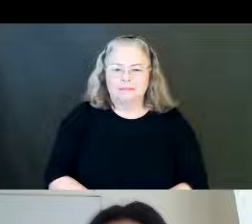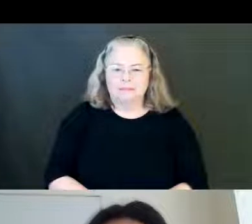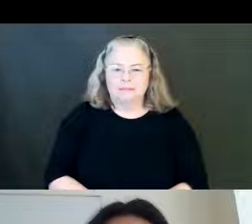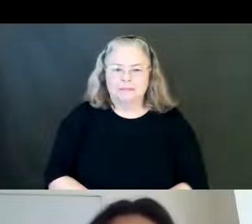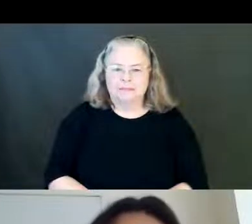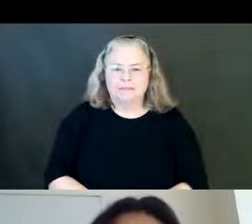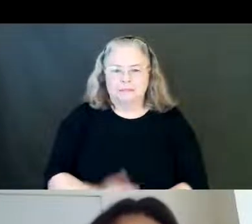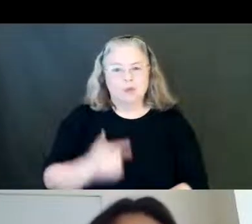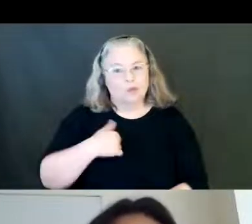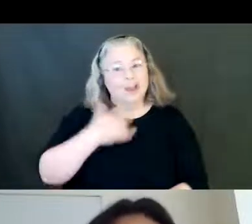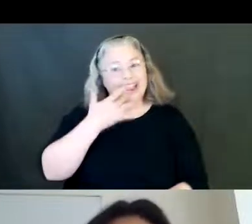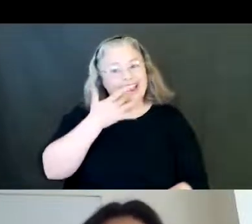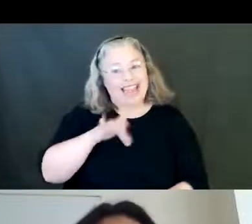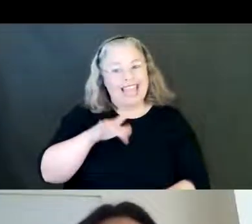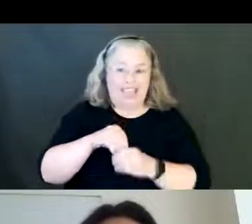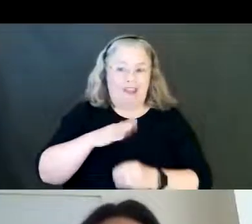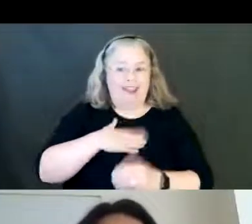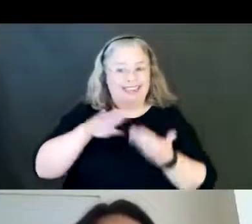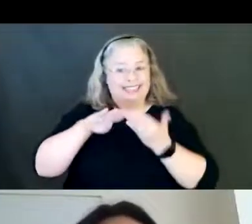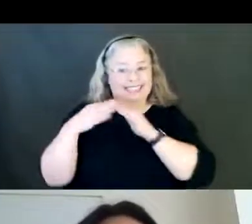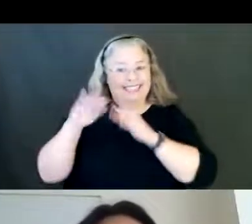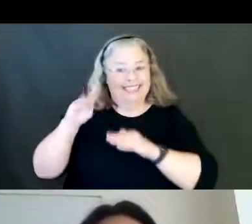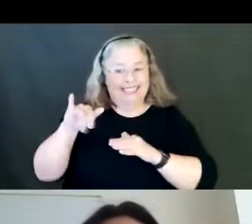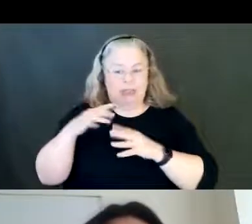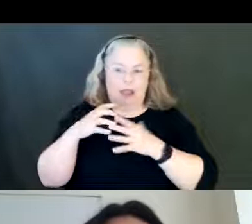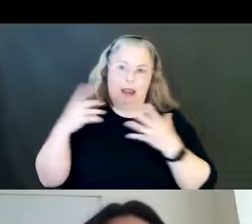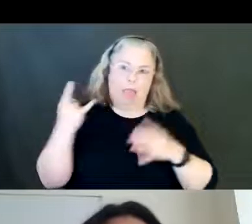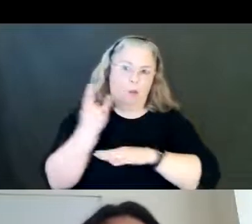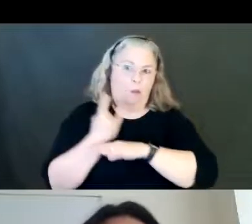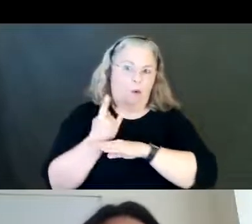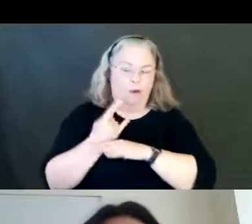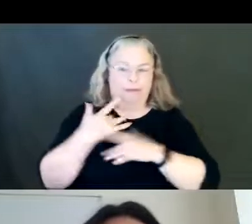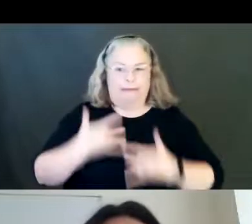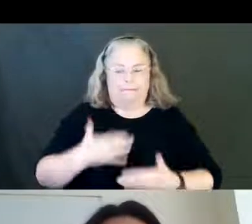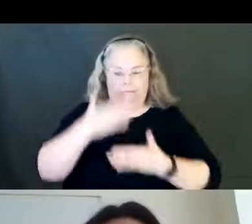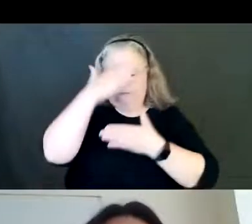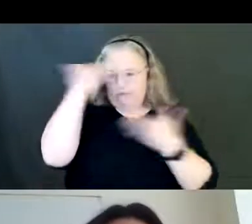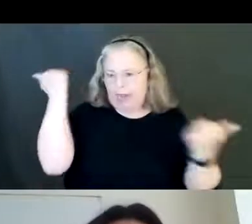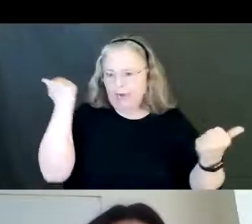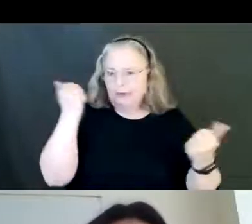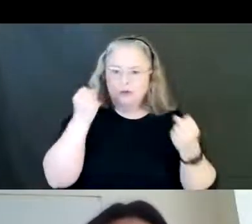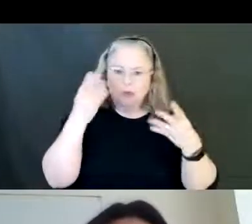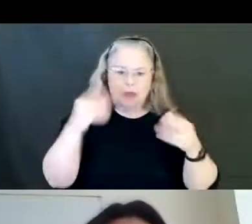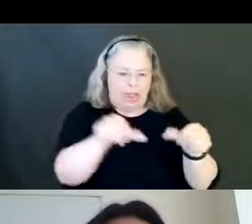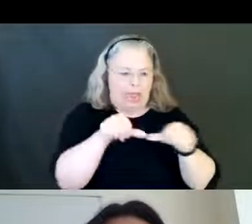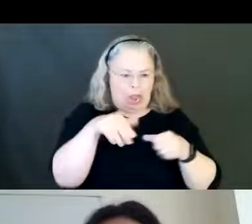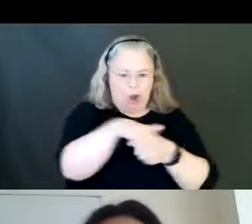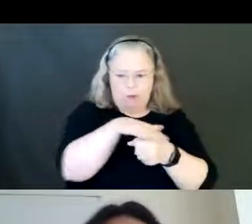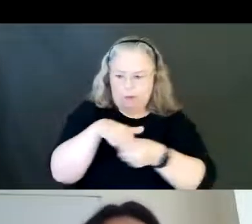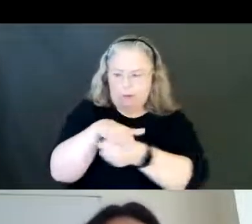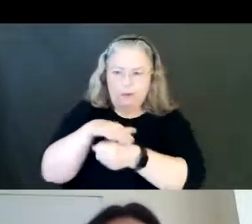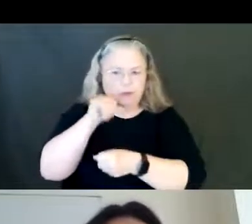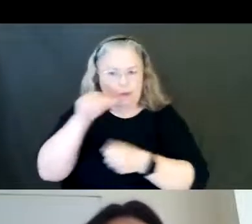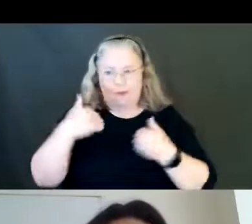We're pretty lucky in our city that we have a lot of Wi-Fi, and we tend to forget that there are so many areas that don't